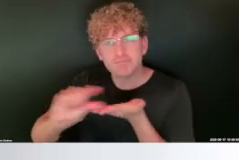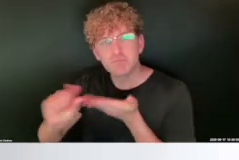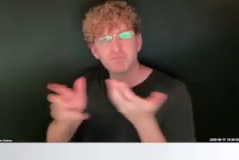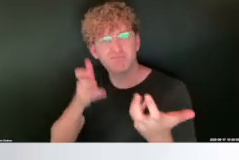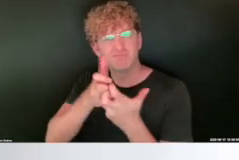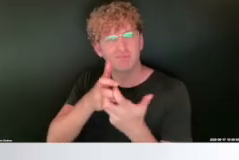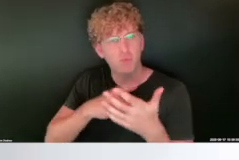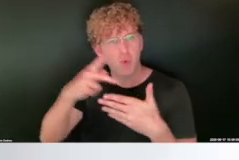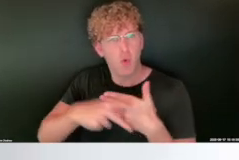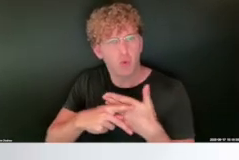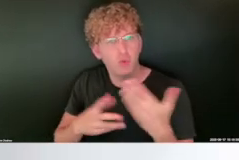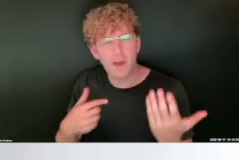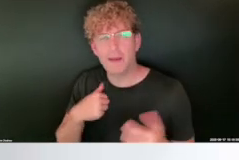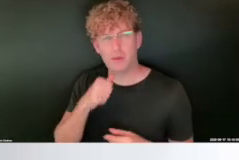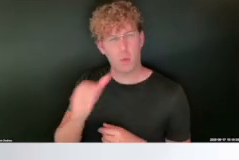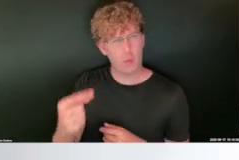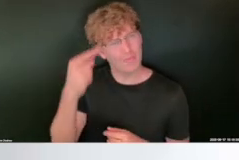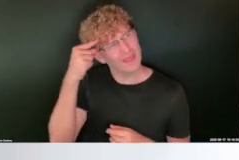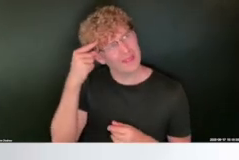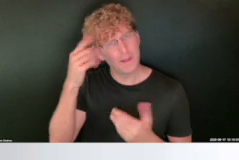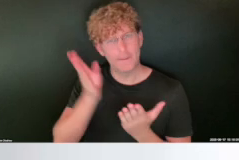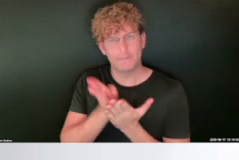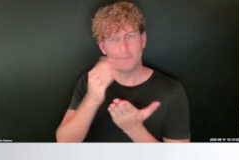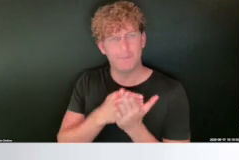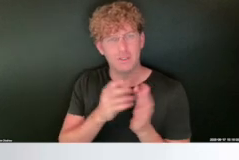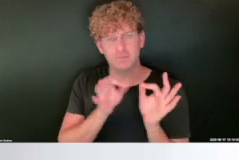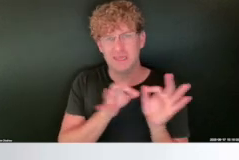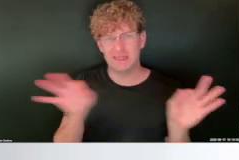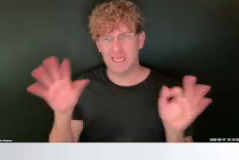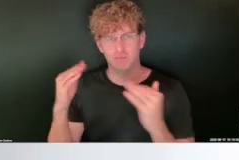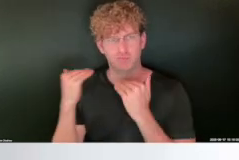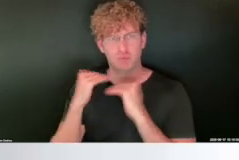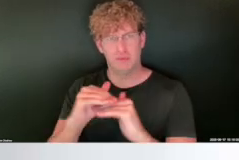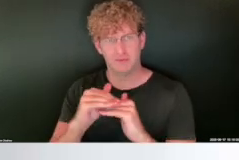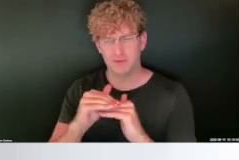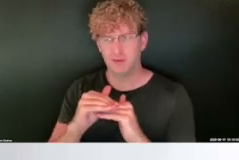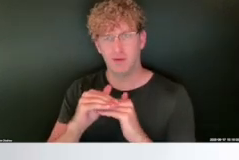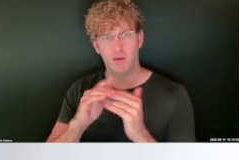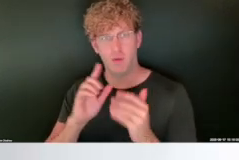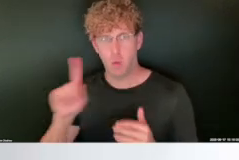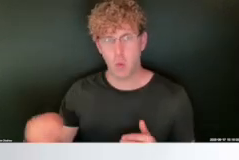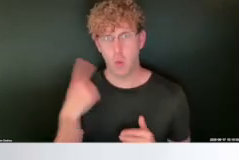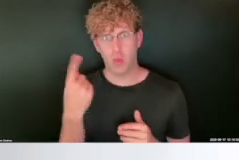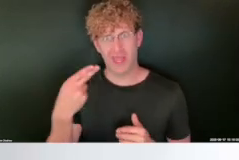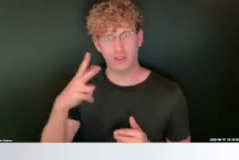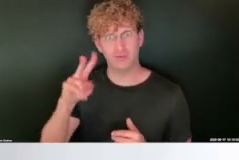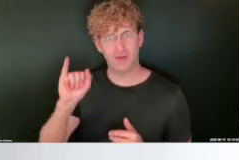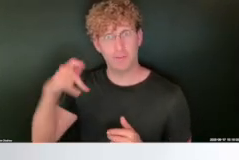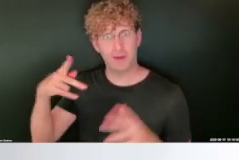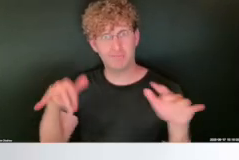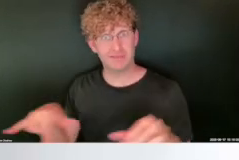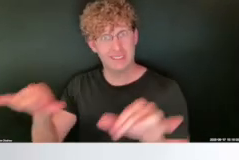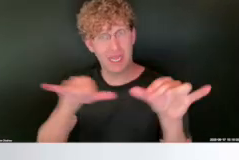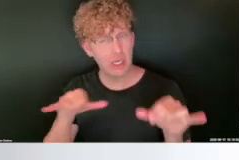that the budget language restricts that $132 million to only HFIP standard, but